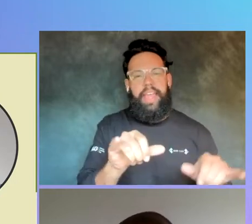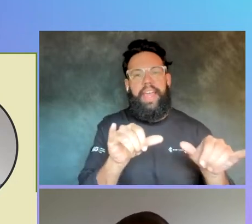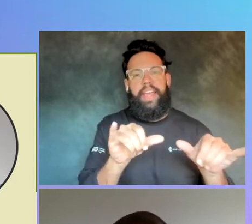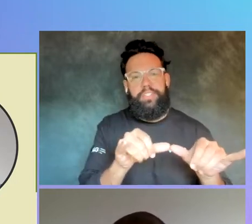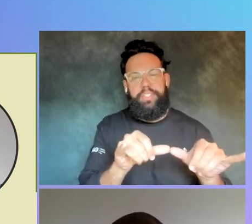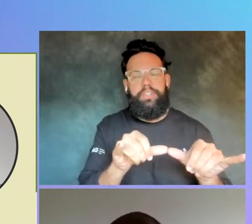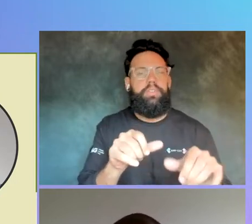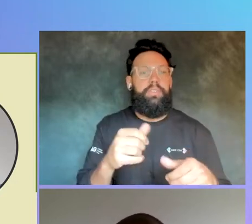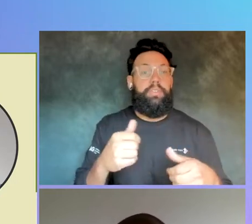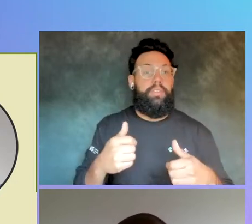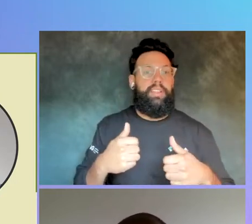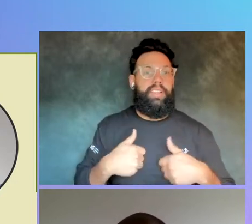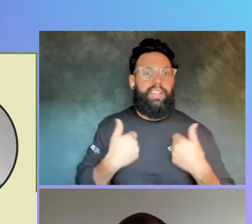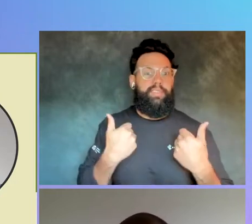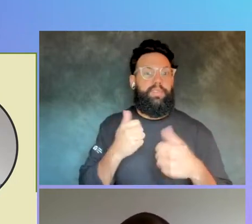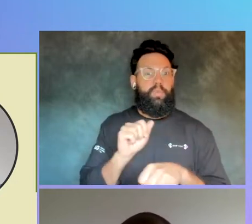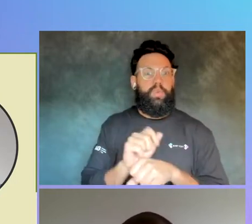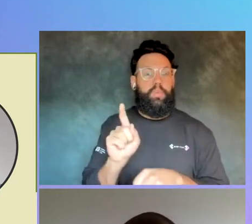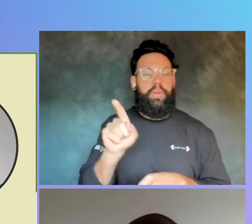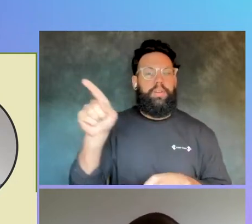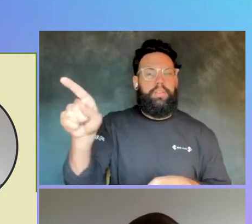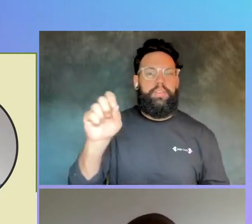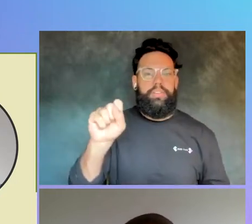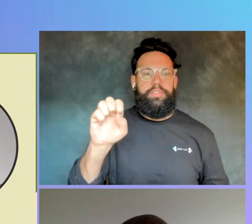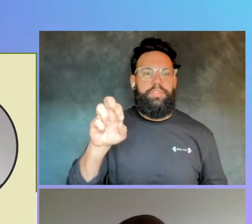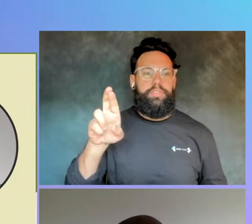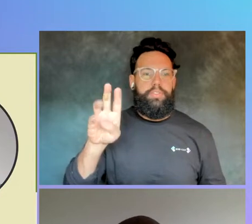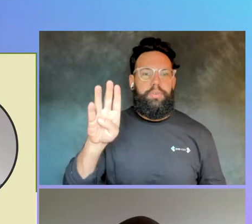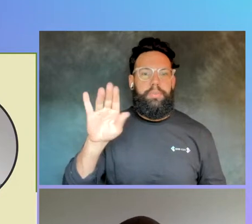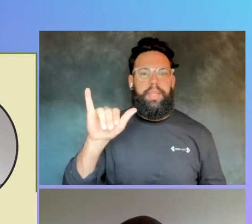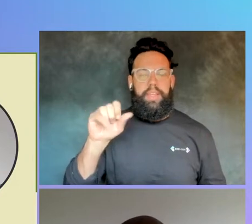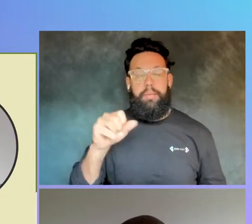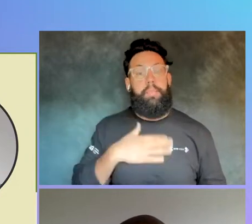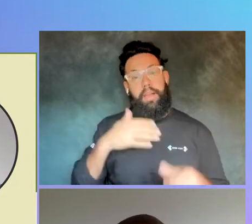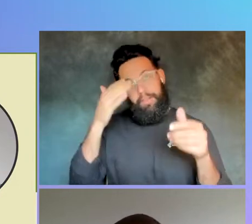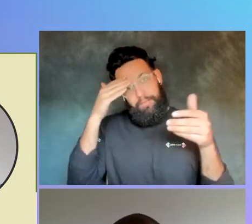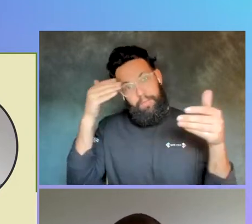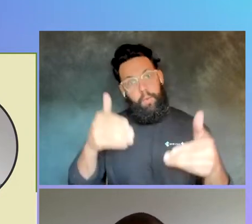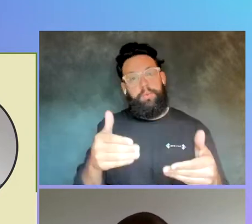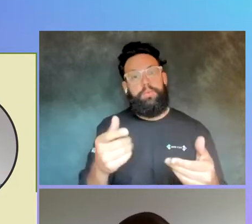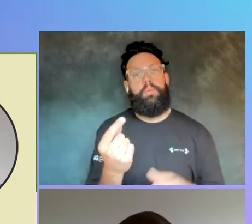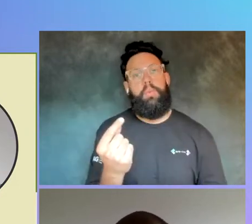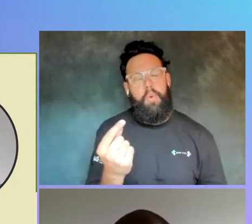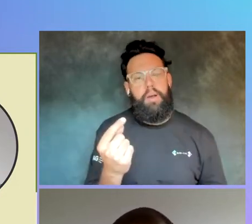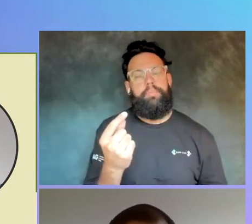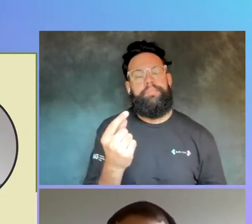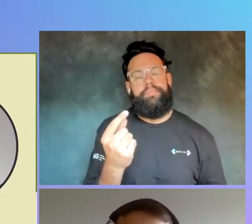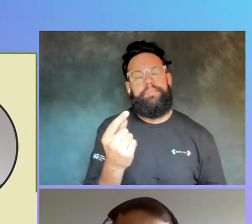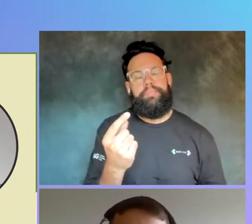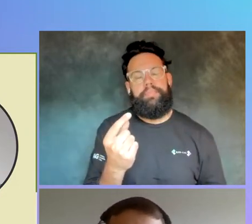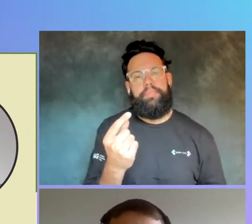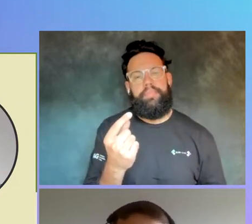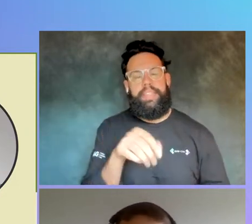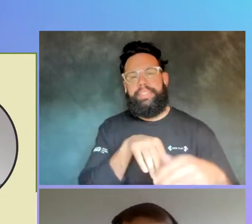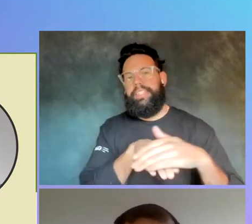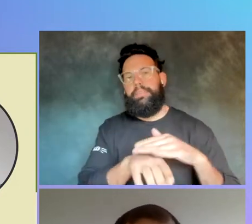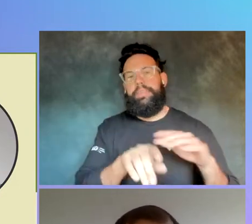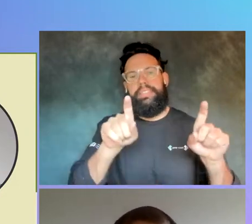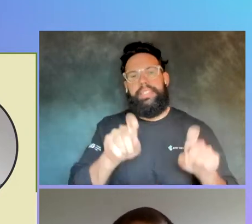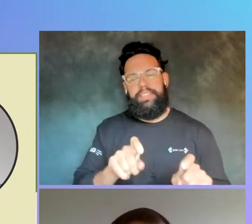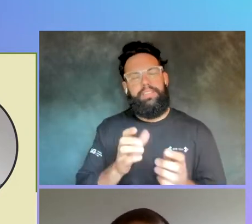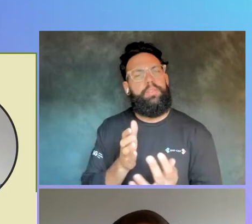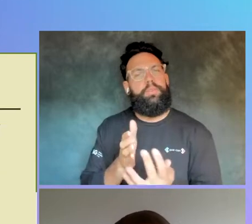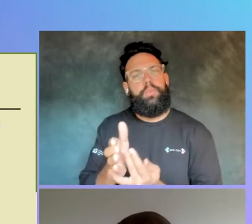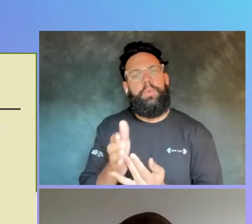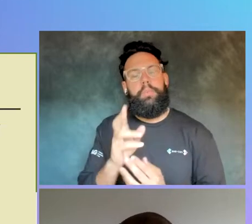on accessibility testing specifically, with a recent foray into Python programming, which I'm quite liking.